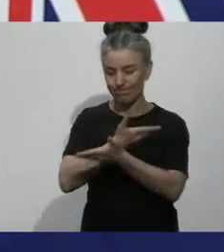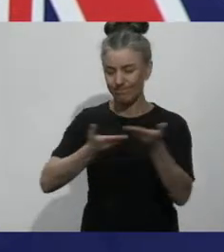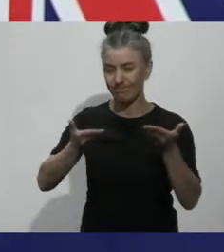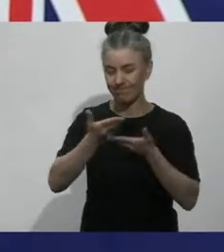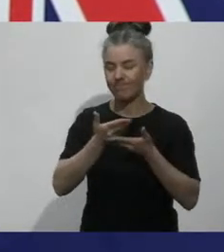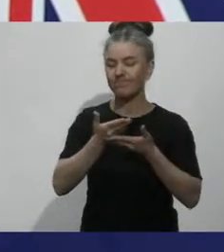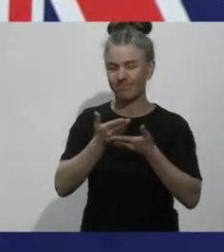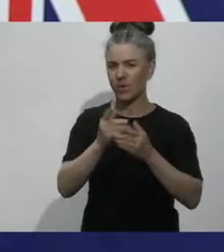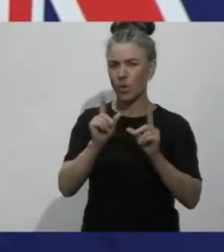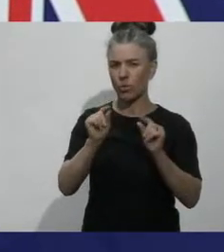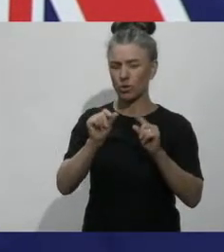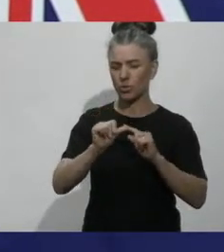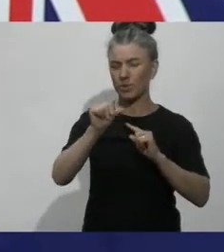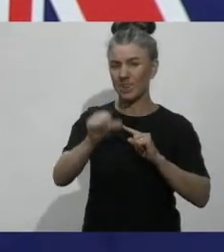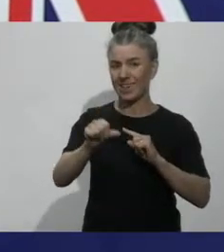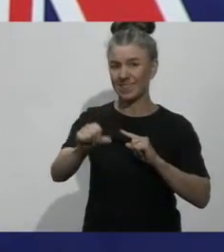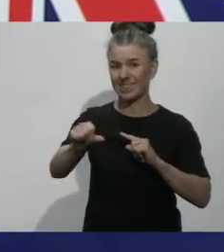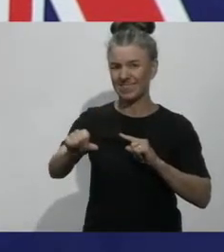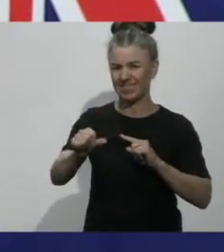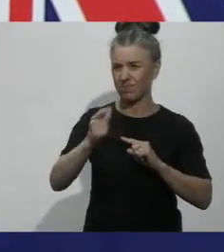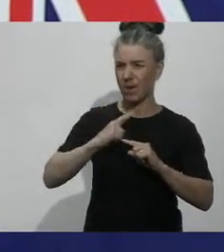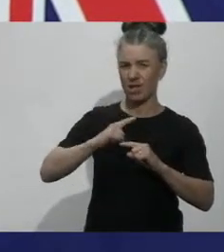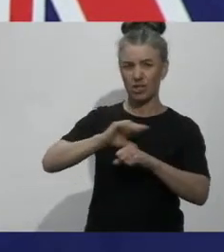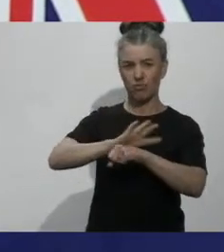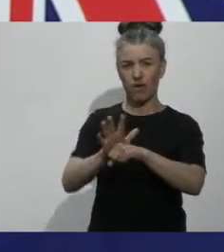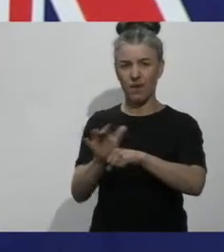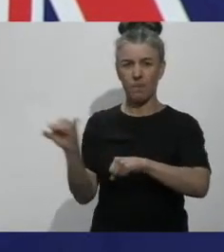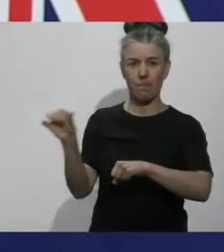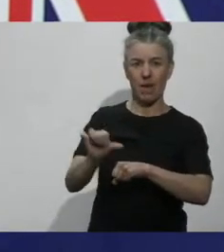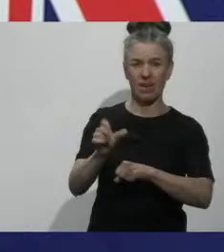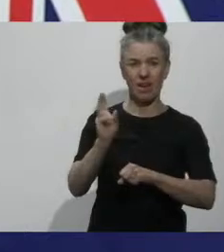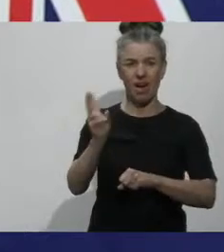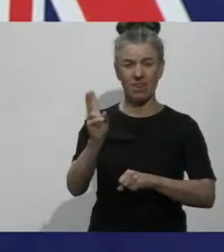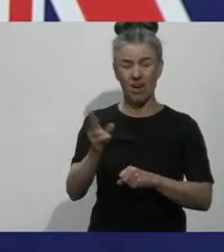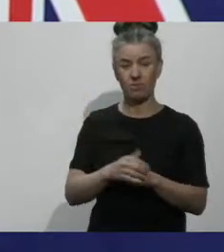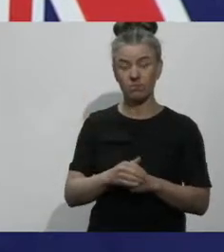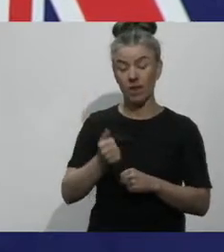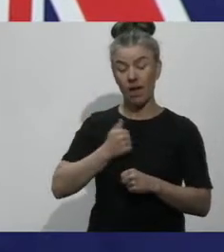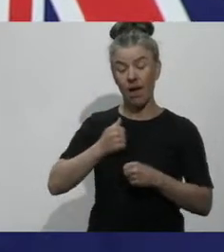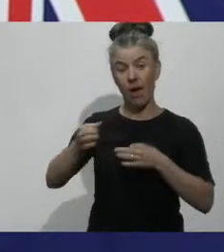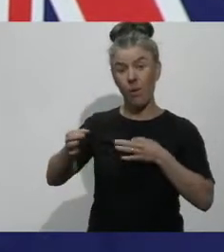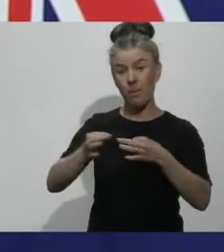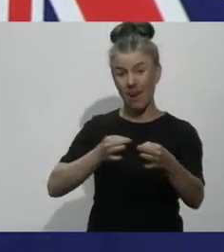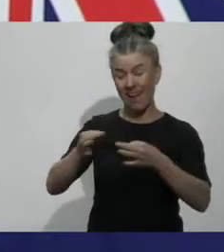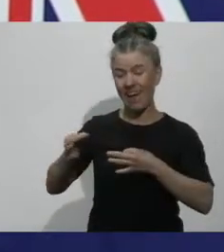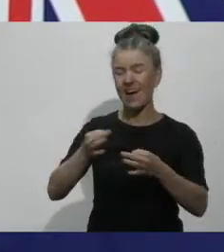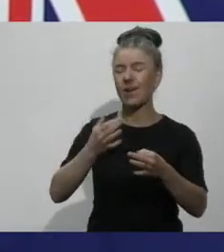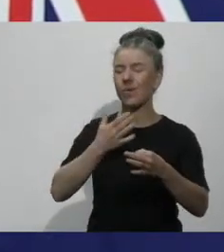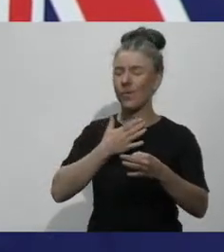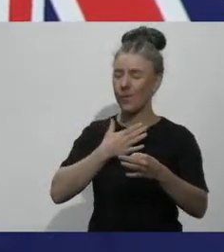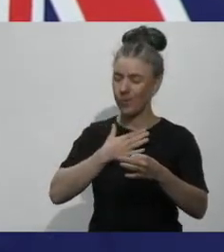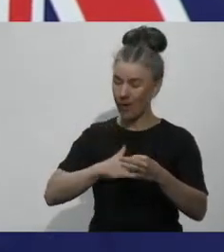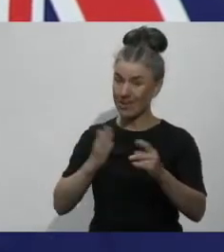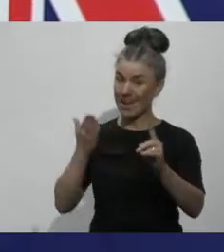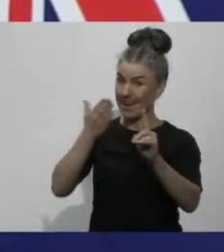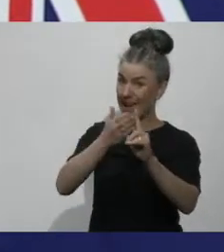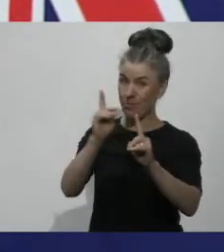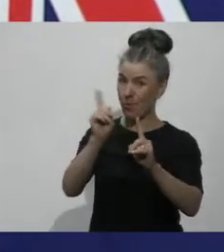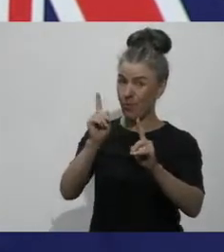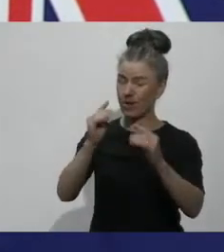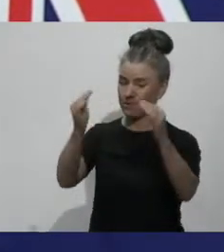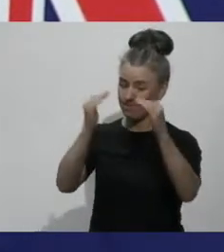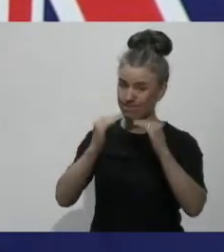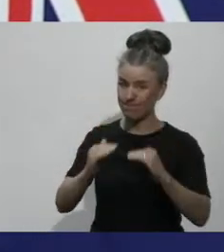resurgence response plan, a plan with the primary purpose of restoring our level 1 freedoms as